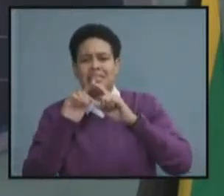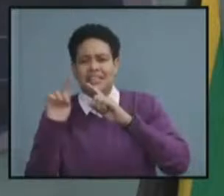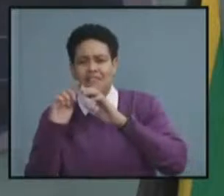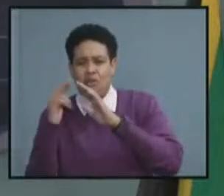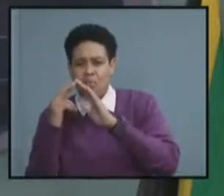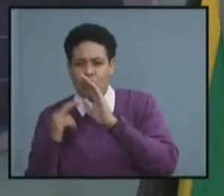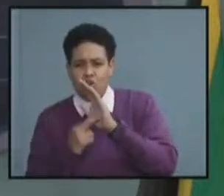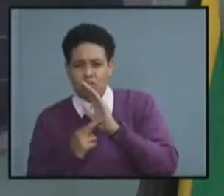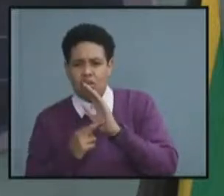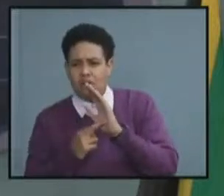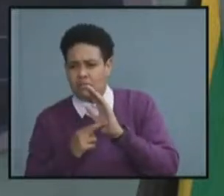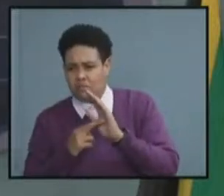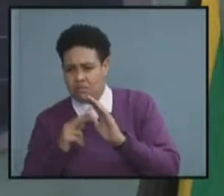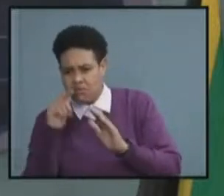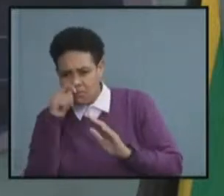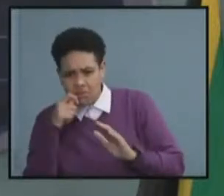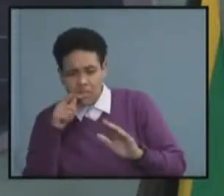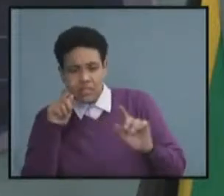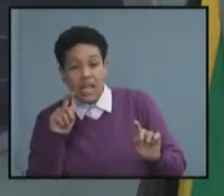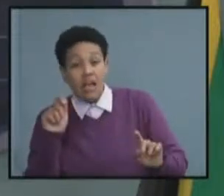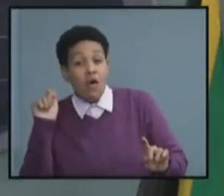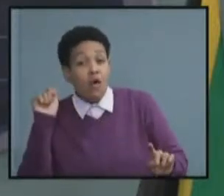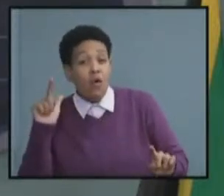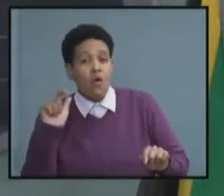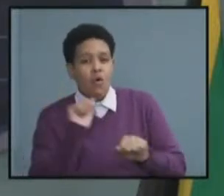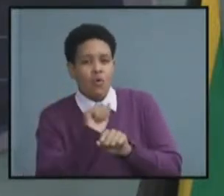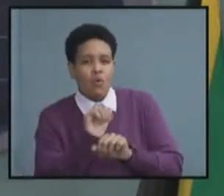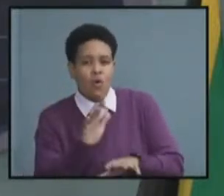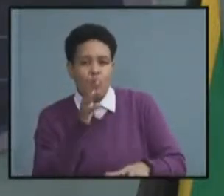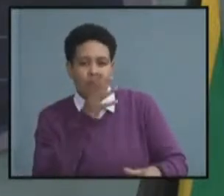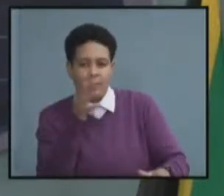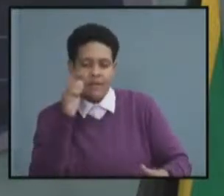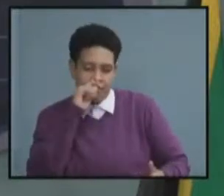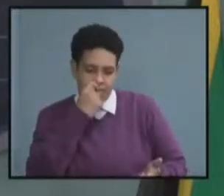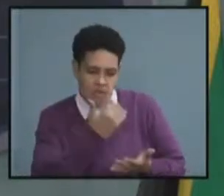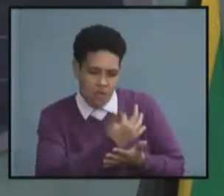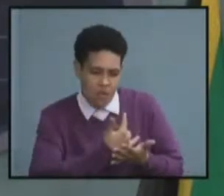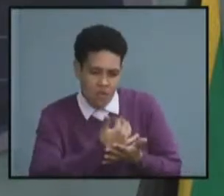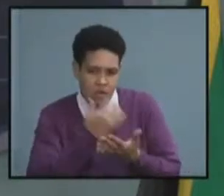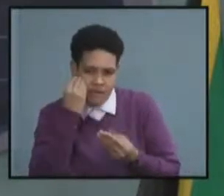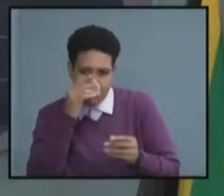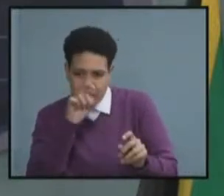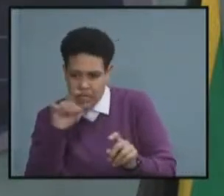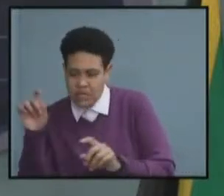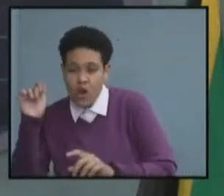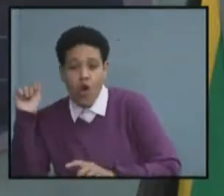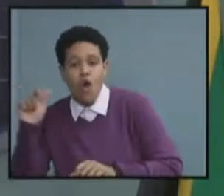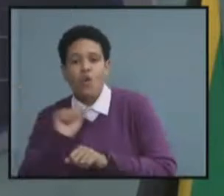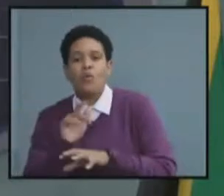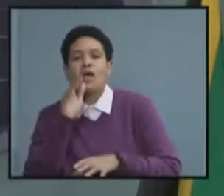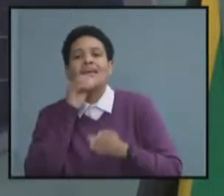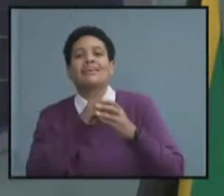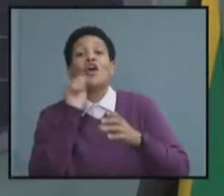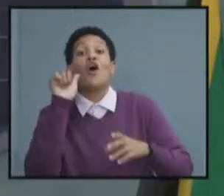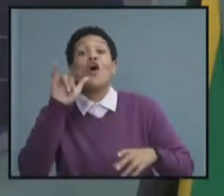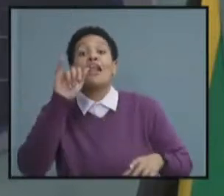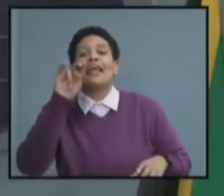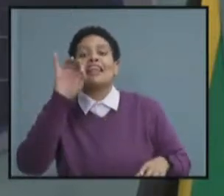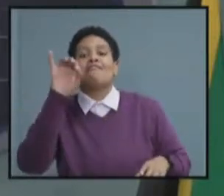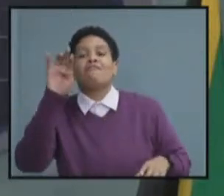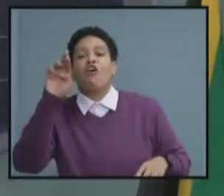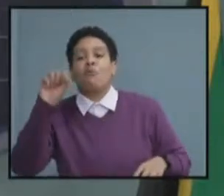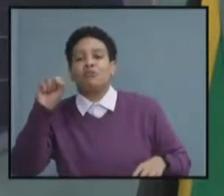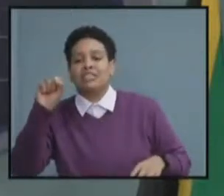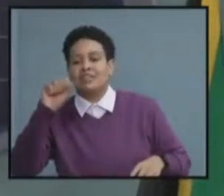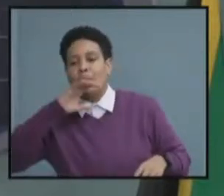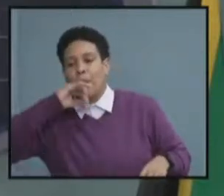to test all the workers in our infirmaries right across Jamaica. And it was out of that